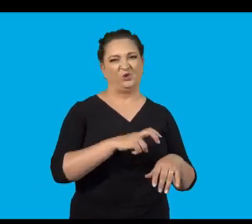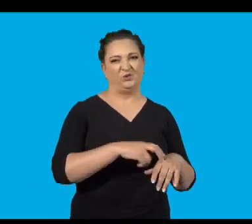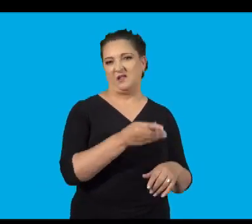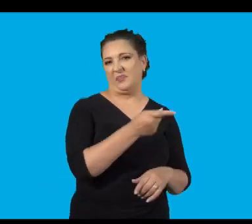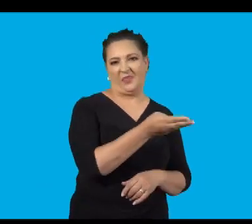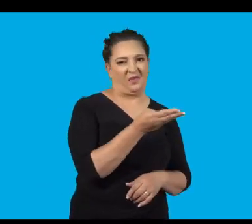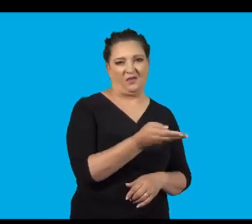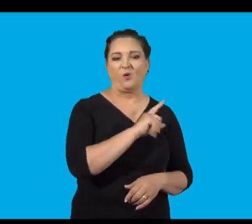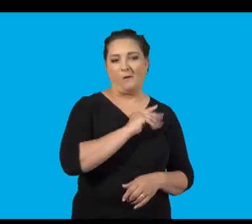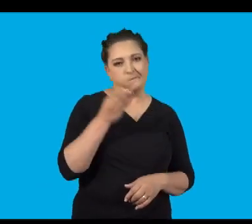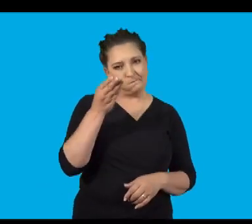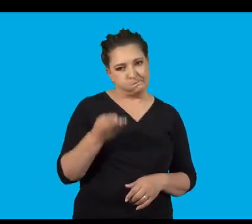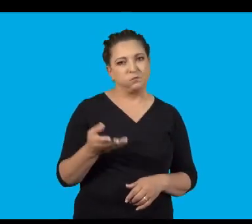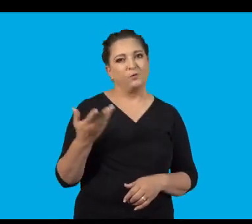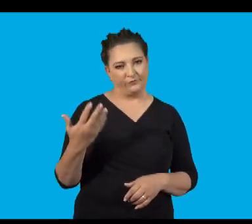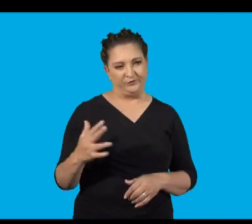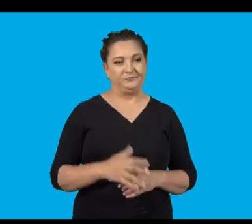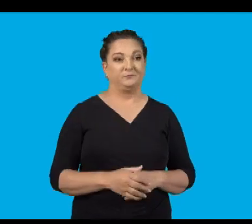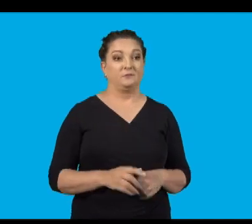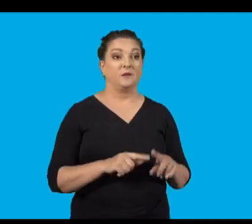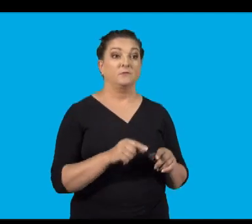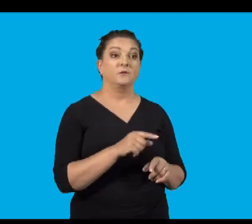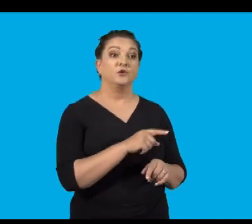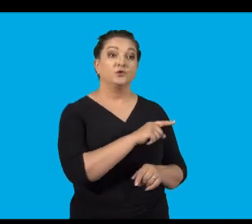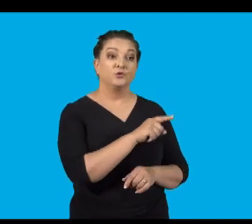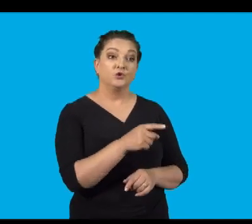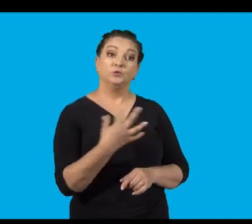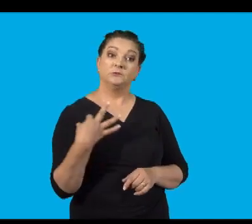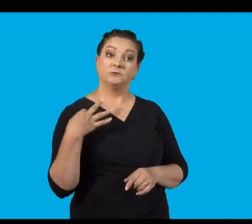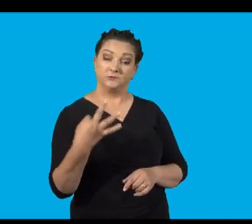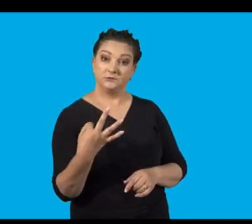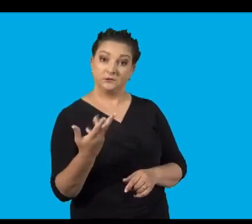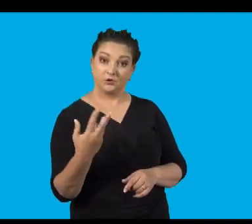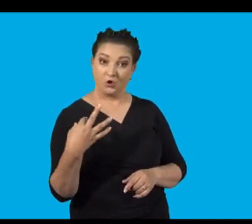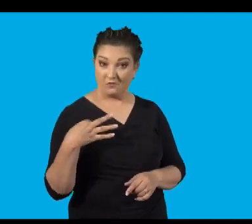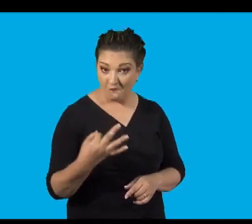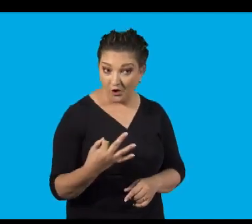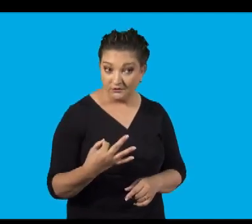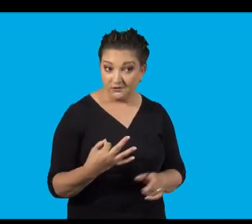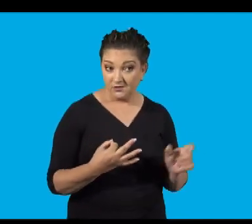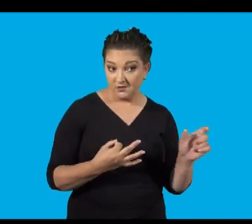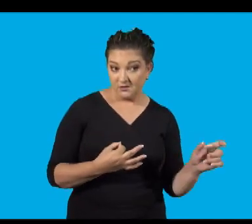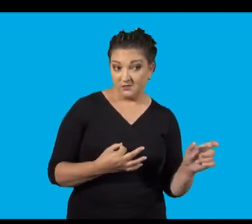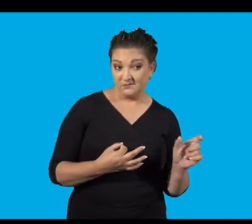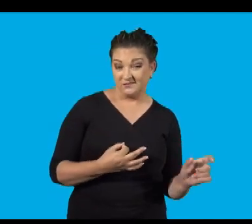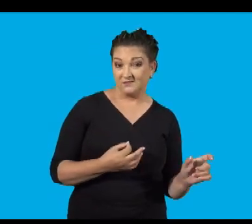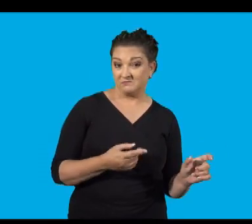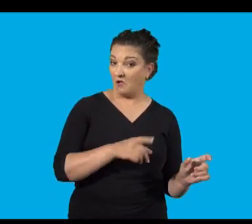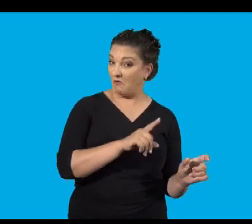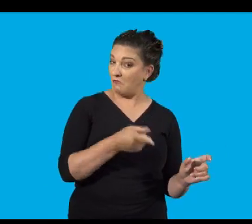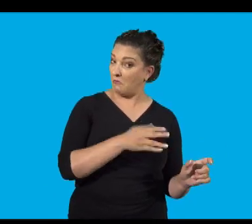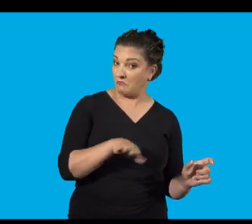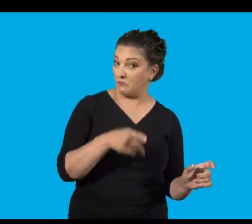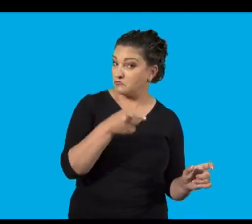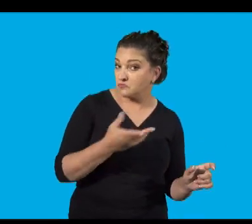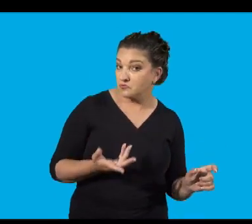to include those, all right? You were interested in being a volunteer, weren't you? All right, now take